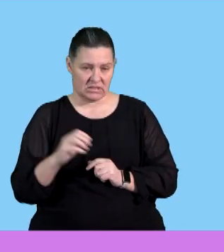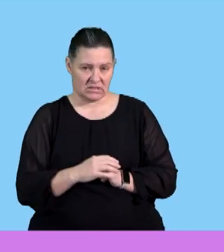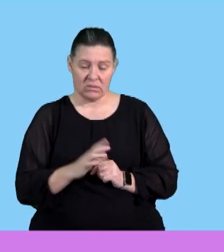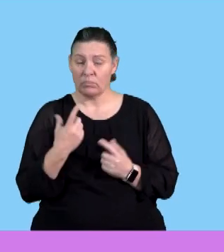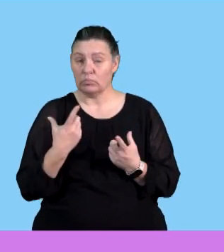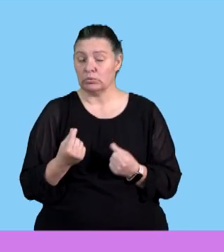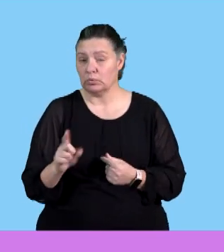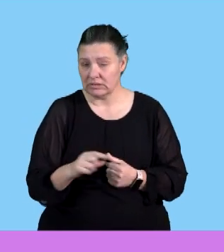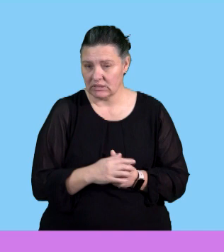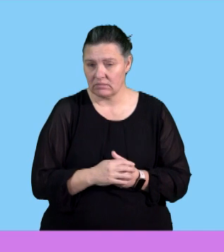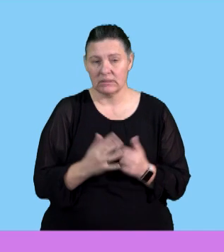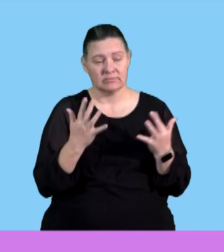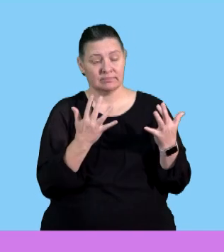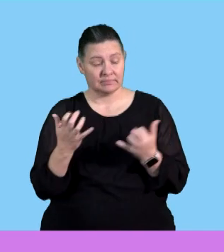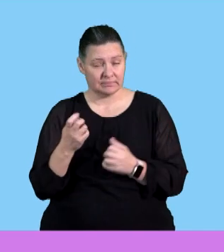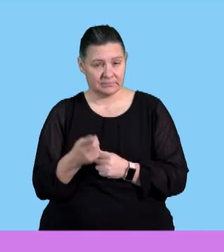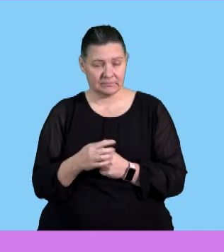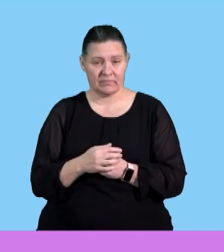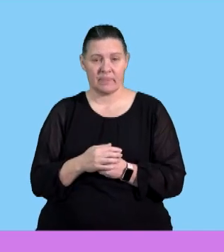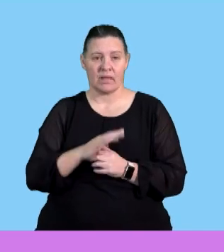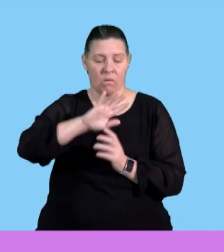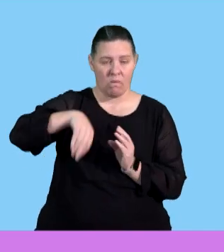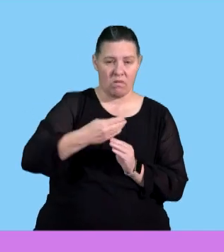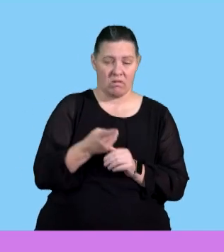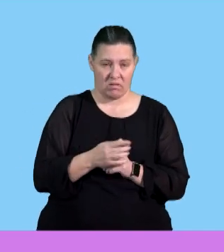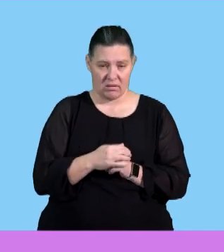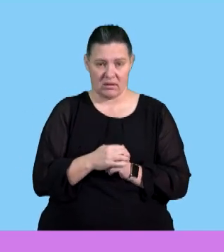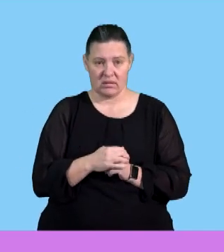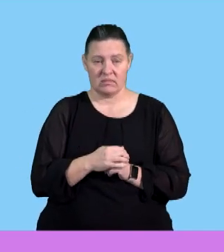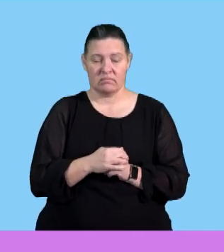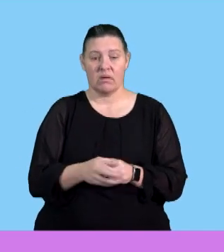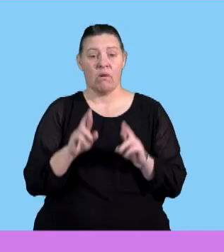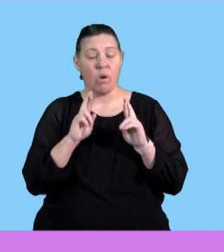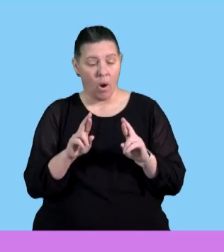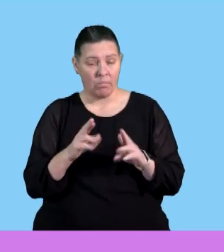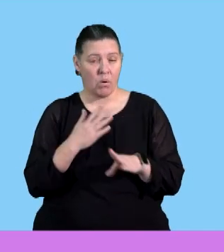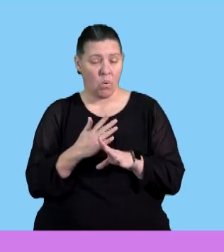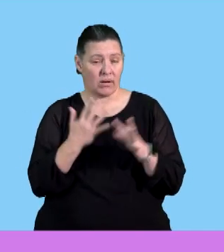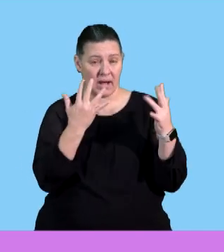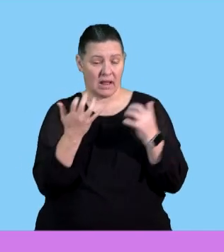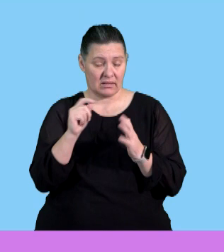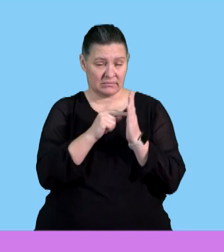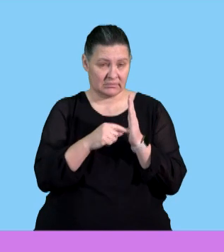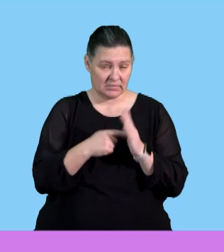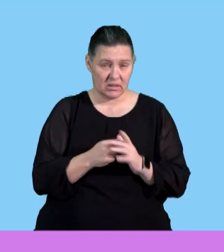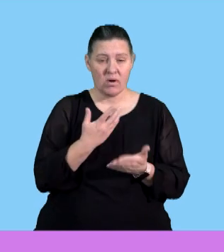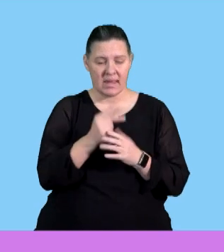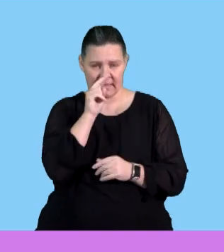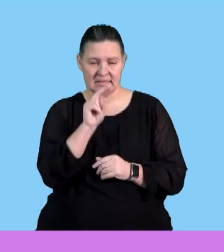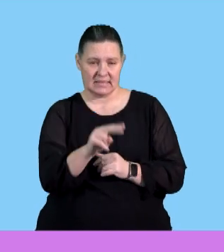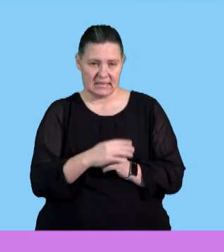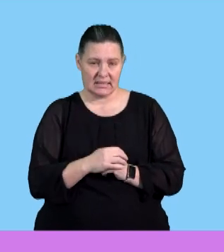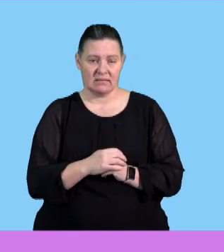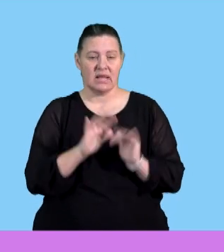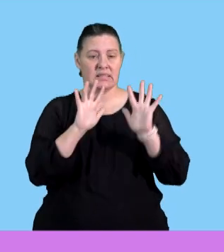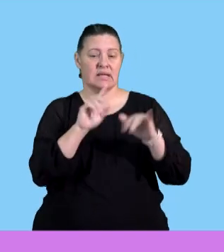1,500. So what we did is we calculated all of them. I hope you work with your calculators. You